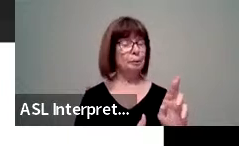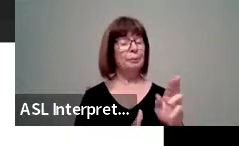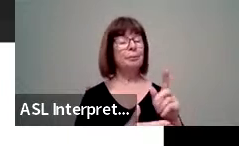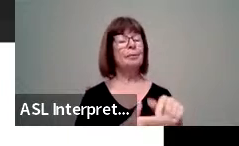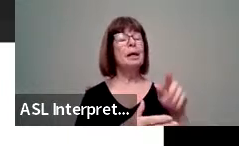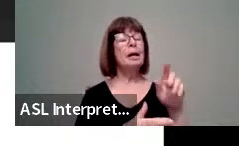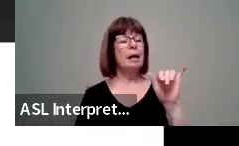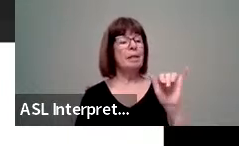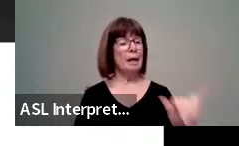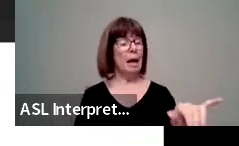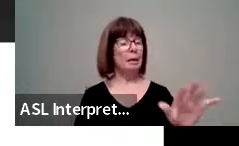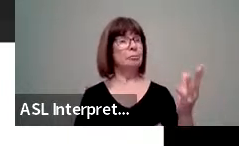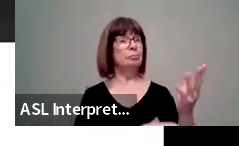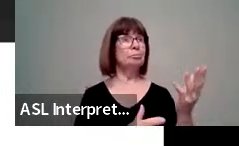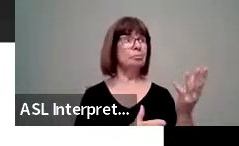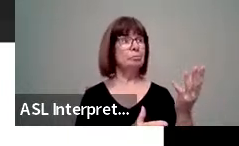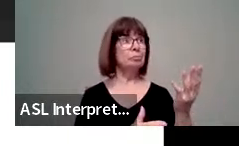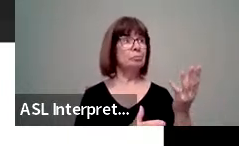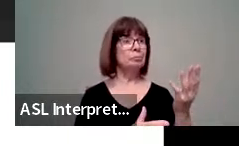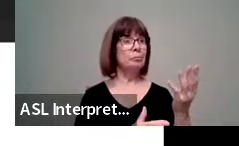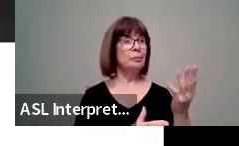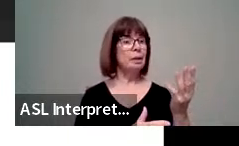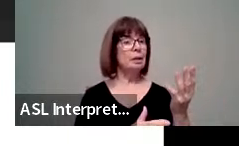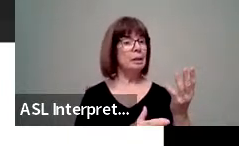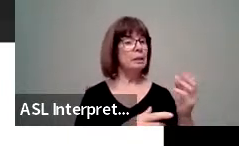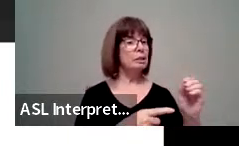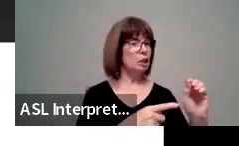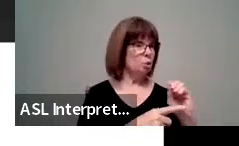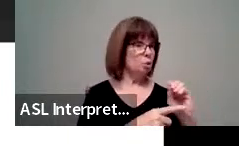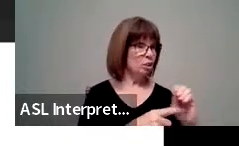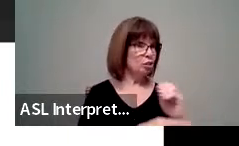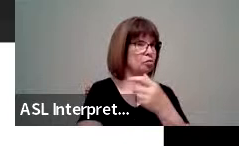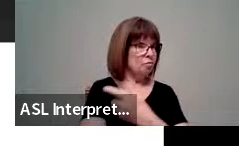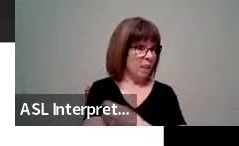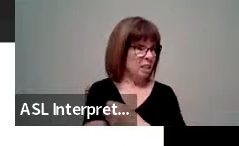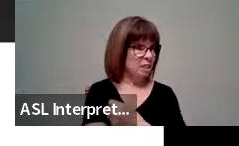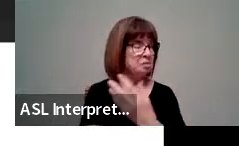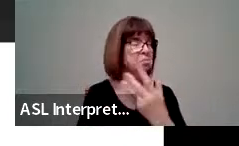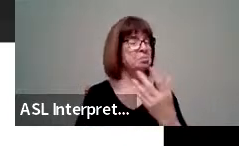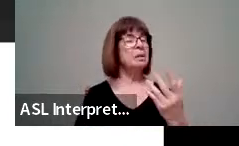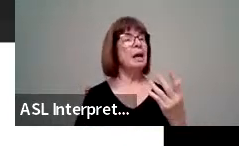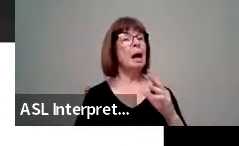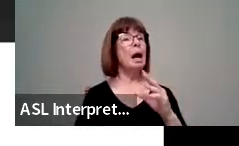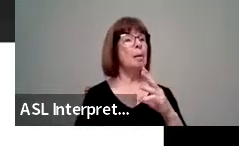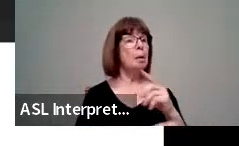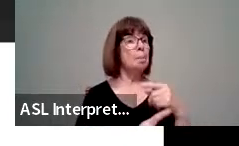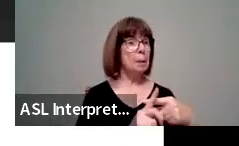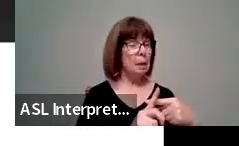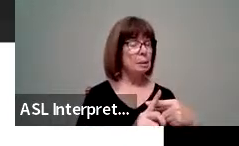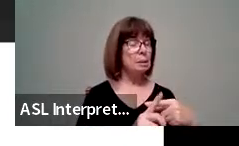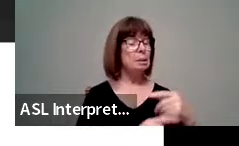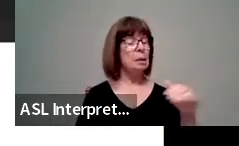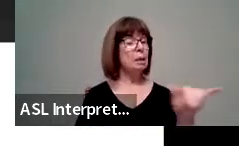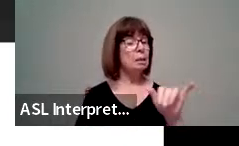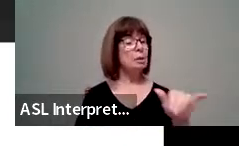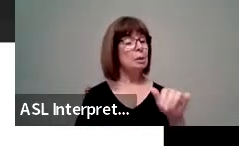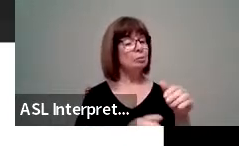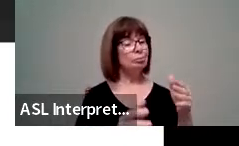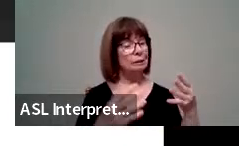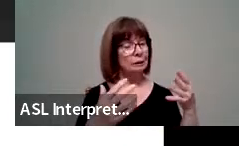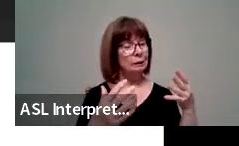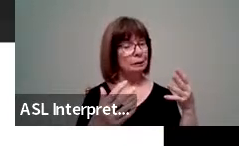is both the original vaccine and also tailored